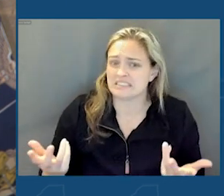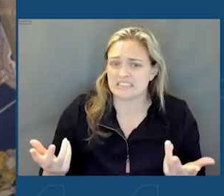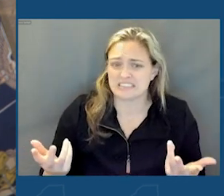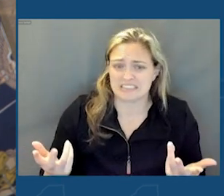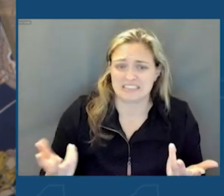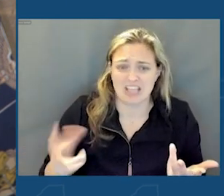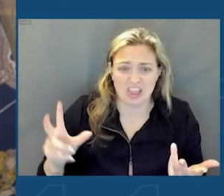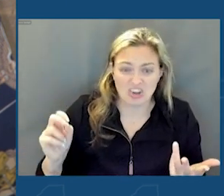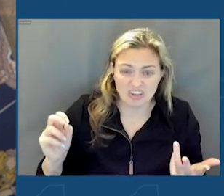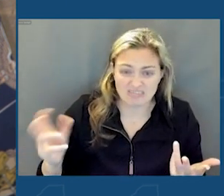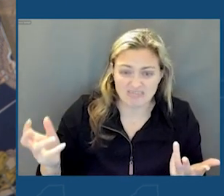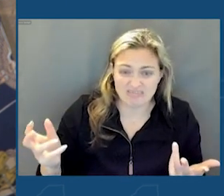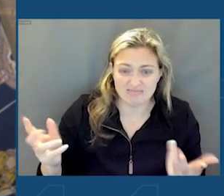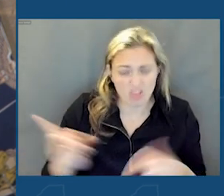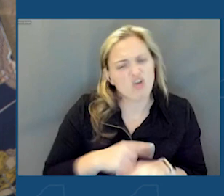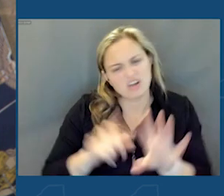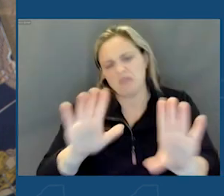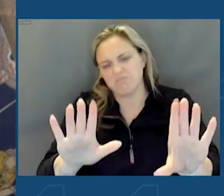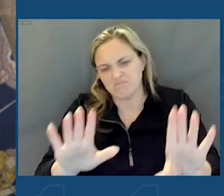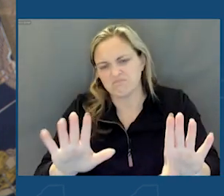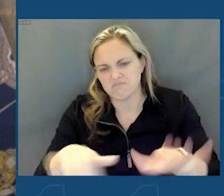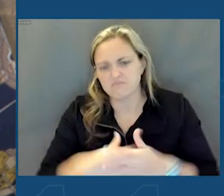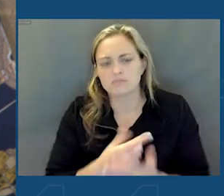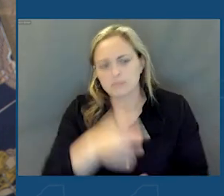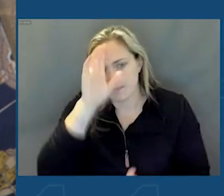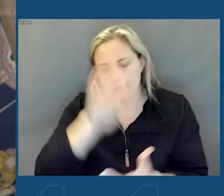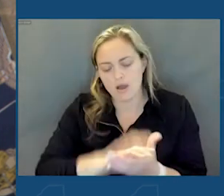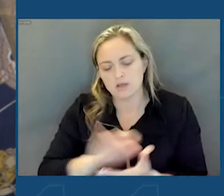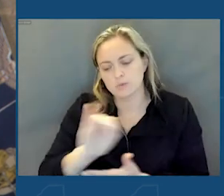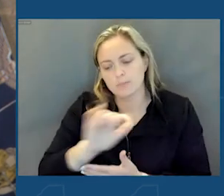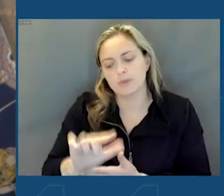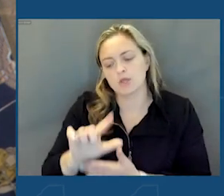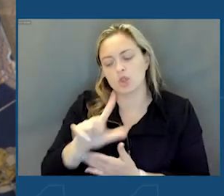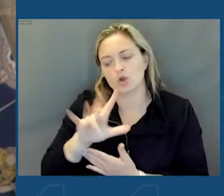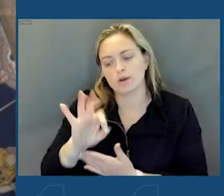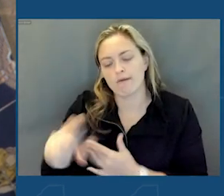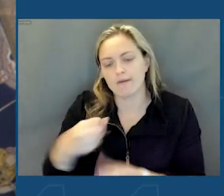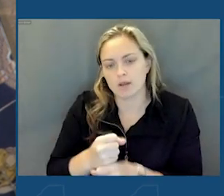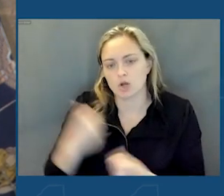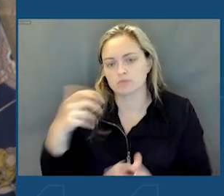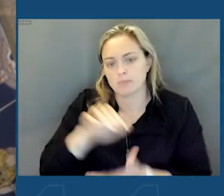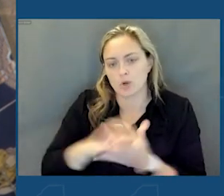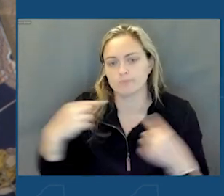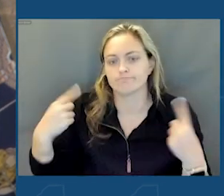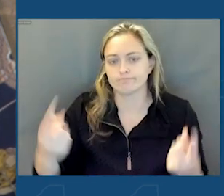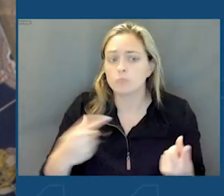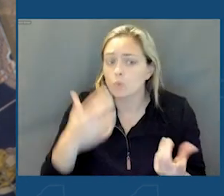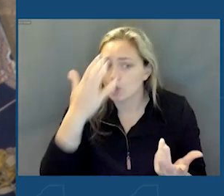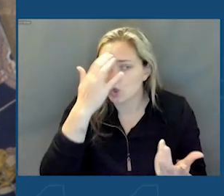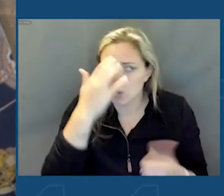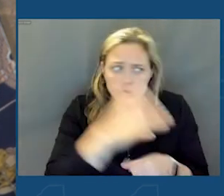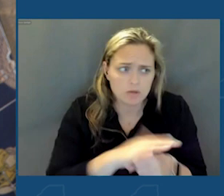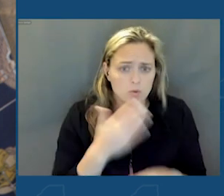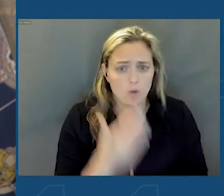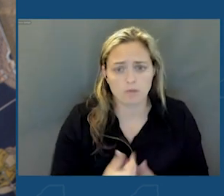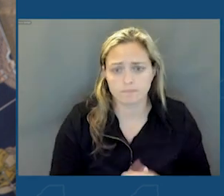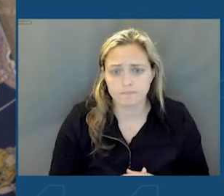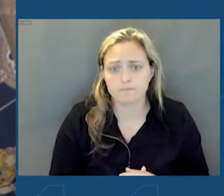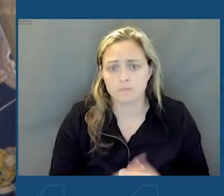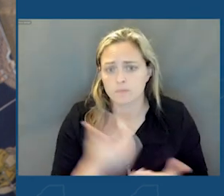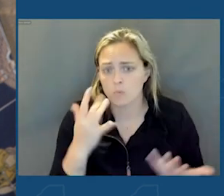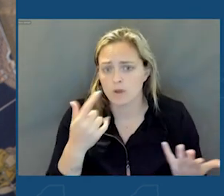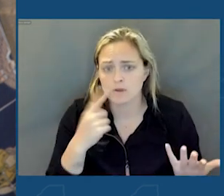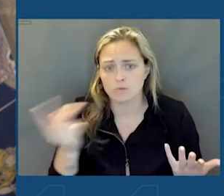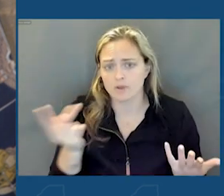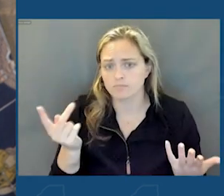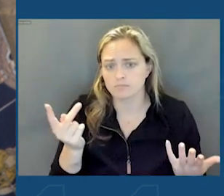39. A long time. My husband, Bill, 39 years of marriage. And we know this area so well. Because Bill, and I